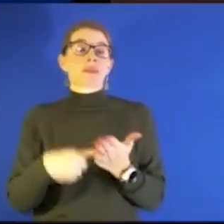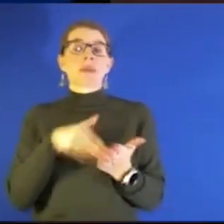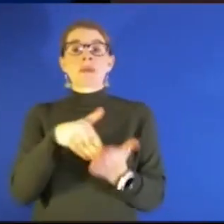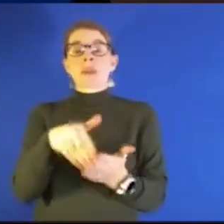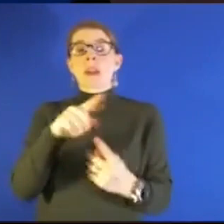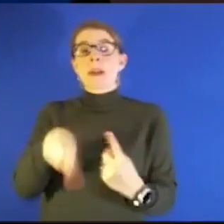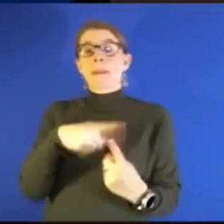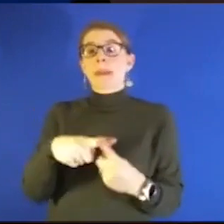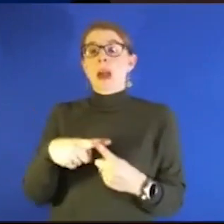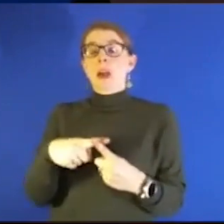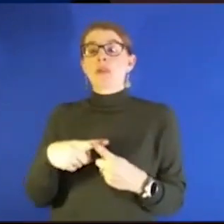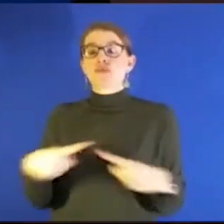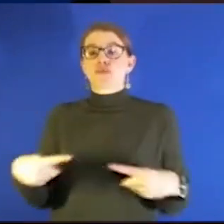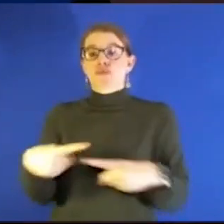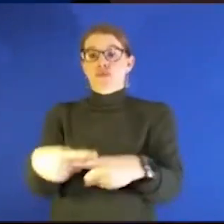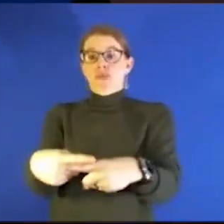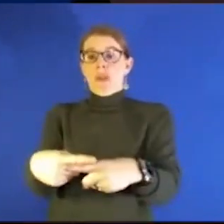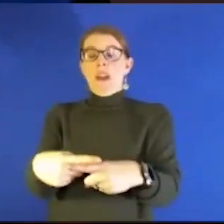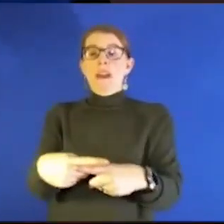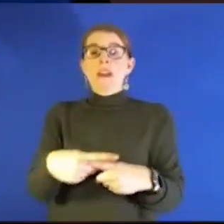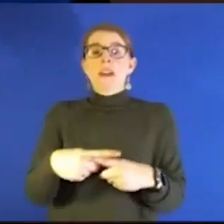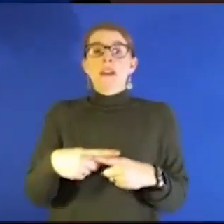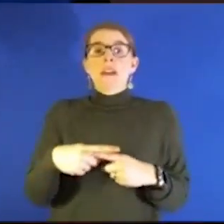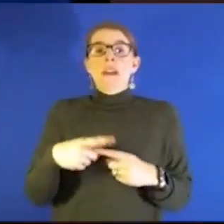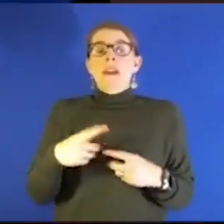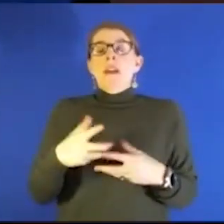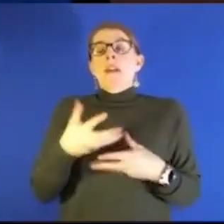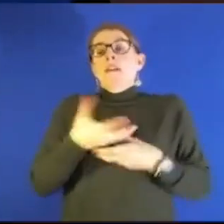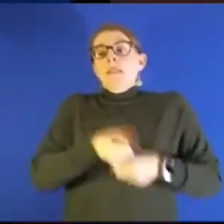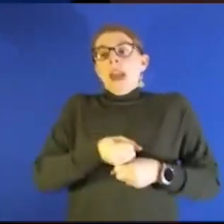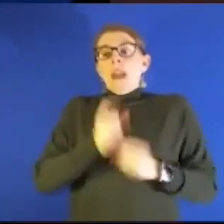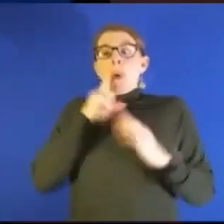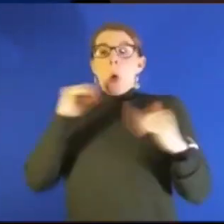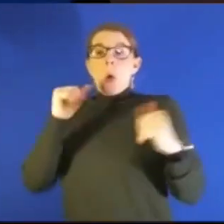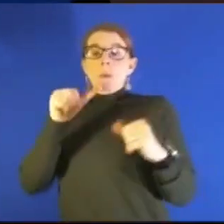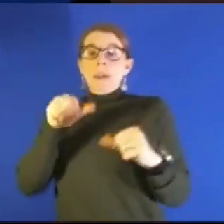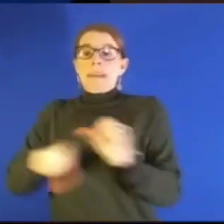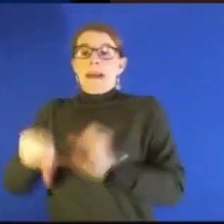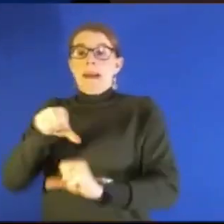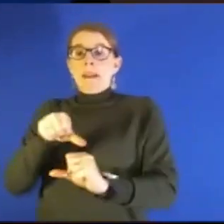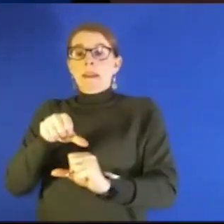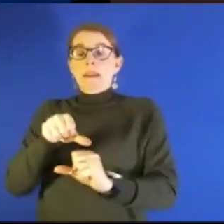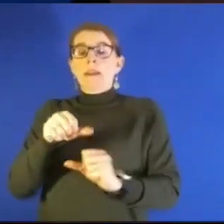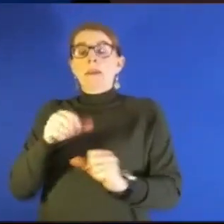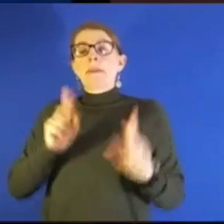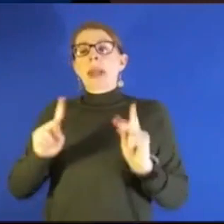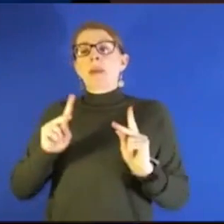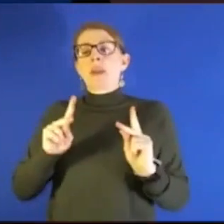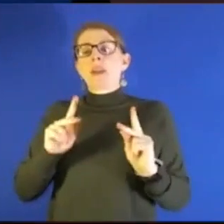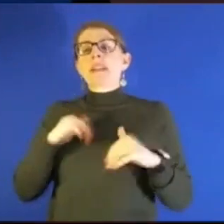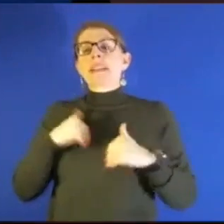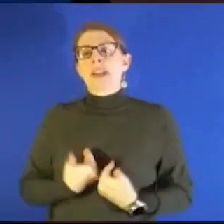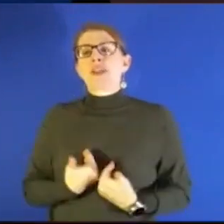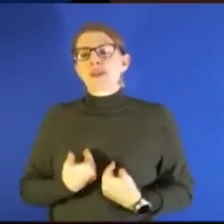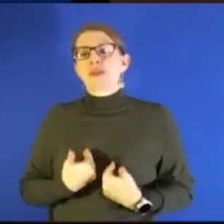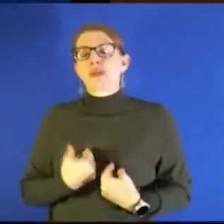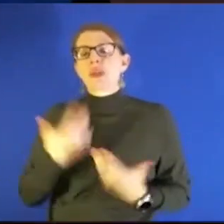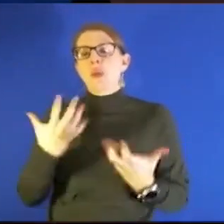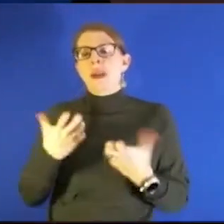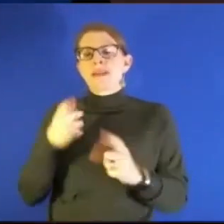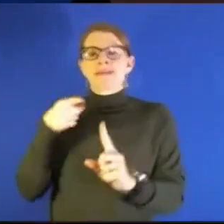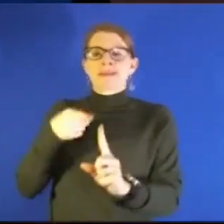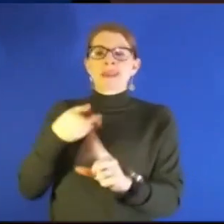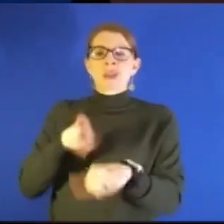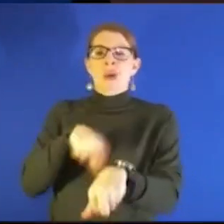faith, hope, and science, and I think people are tired. They just want to be normal. We all want to be normal. And we want to be able to take care of you right here